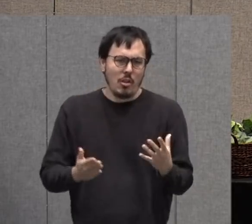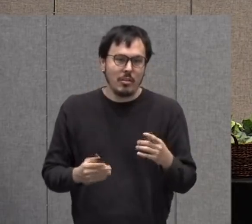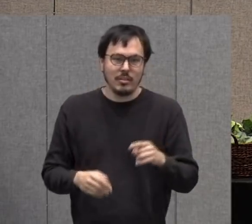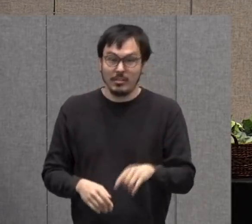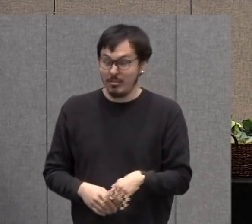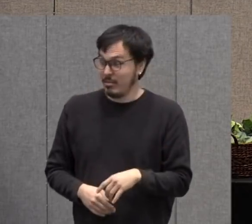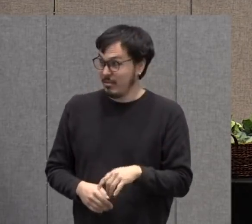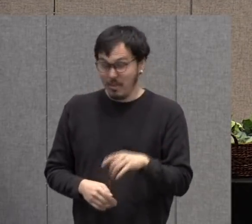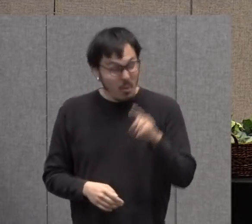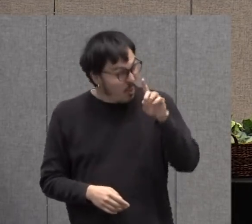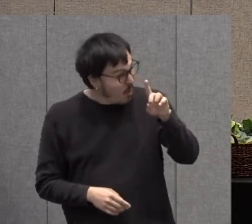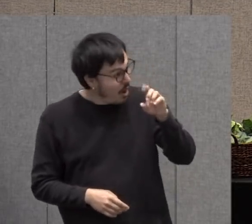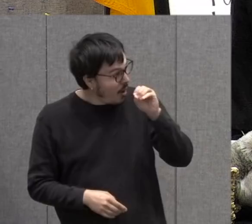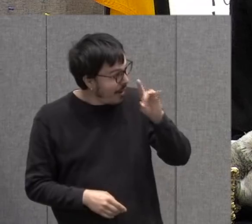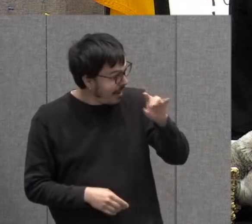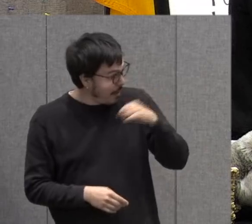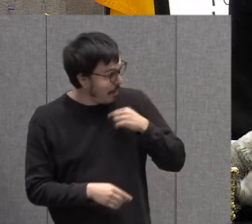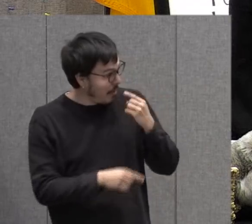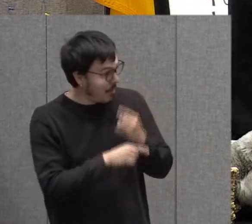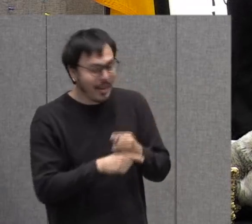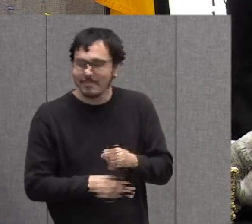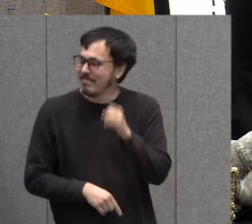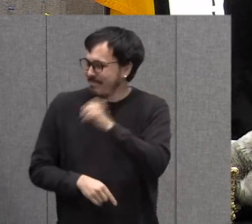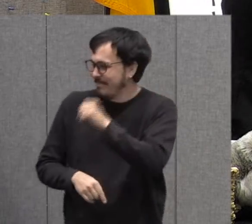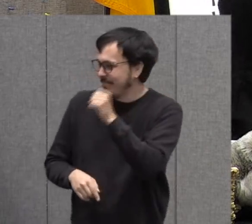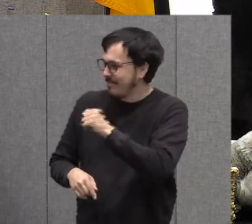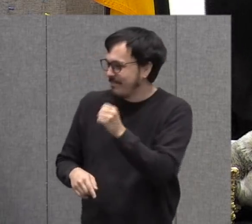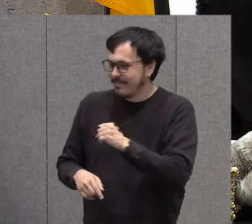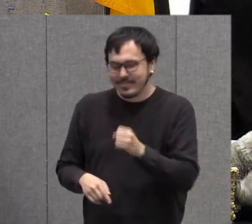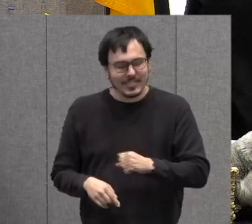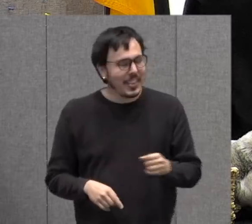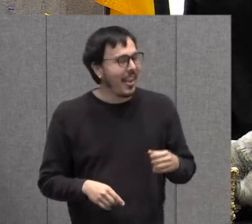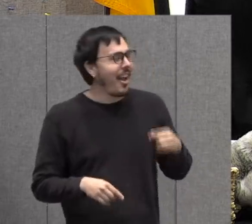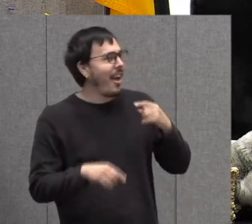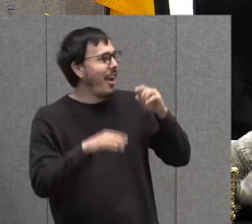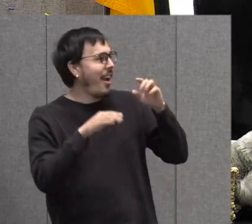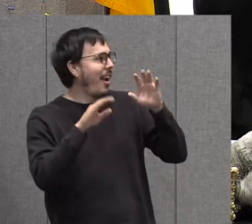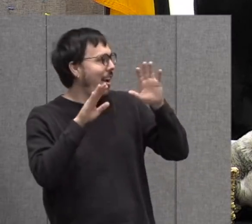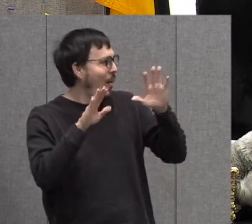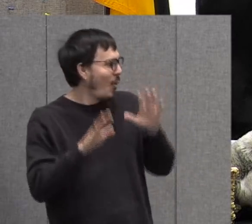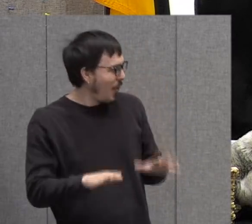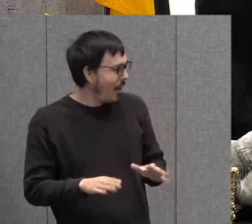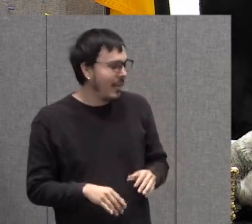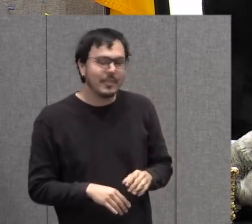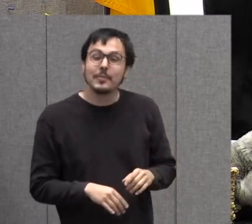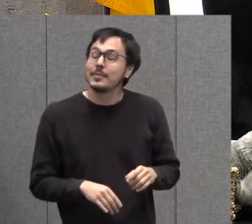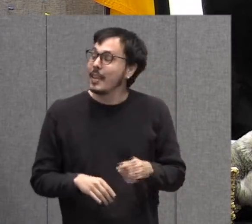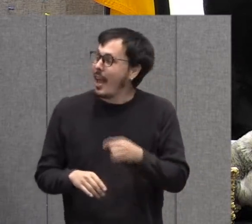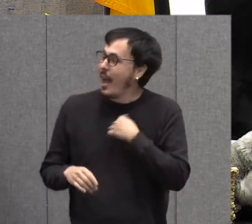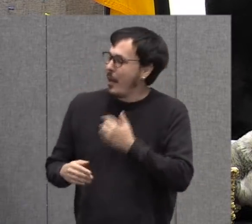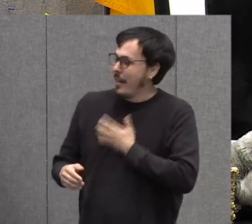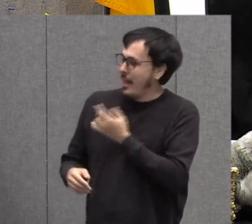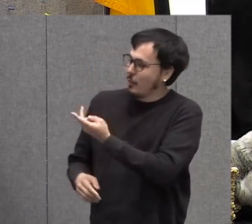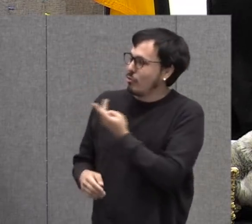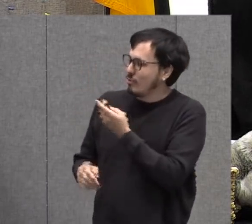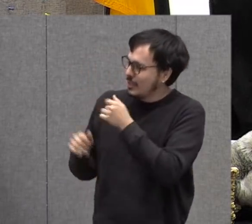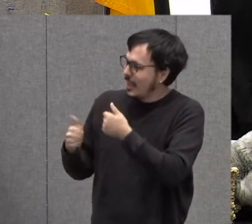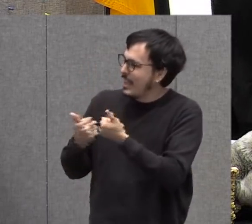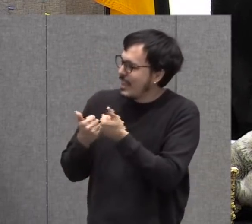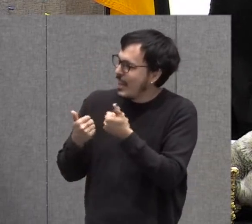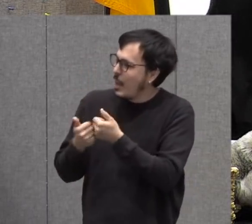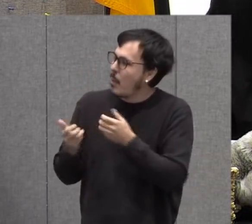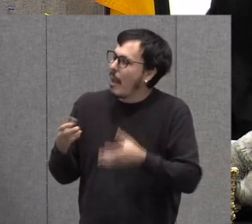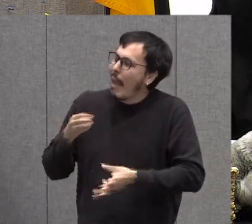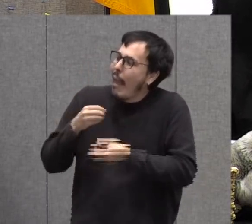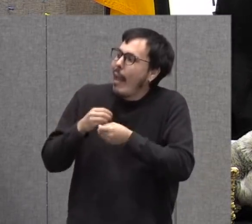Am I right? 108. Oh, Yes. We were right. Wonderful. I'm so glad we were able to play Add 9 together. Okay. I think We that's had